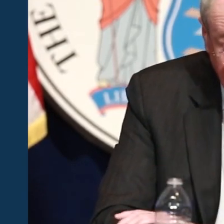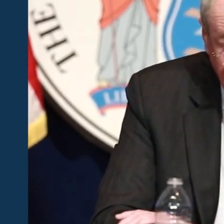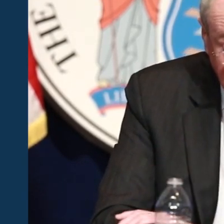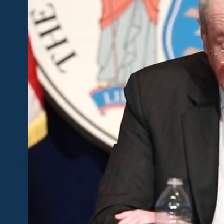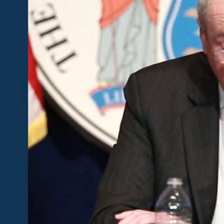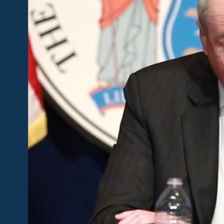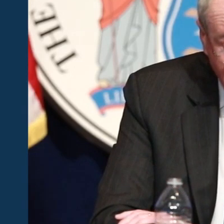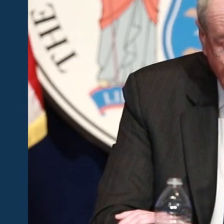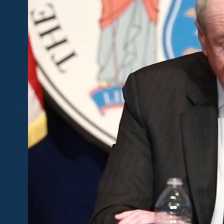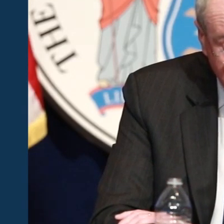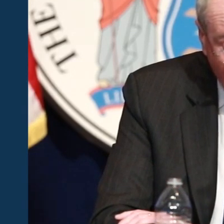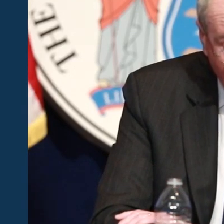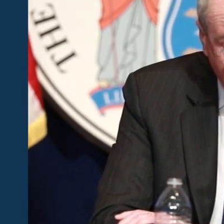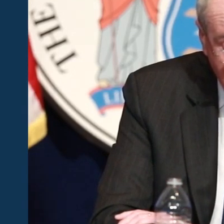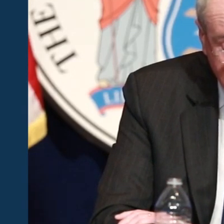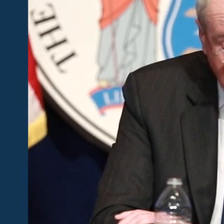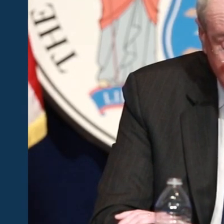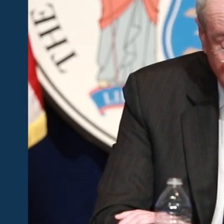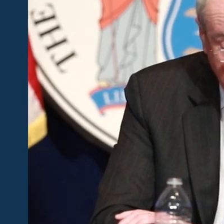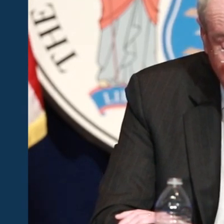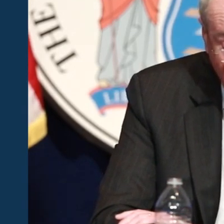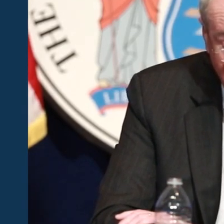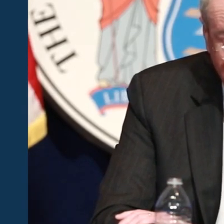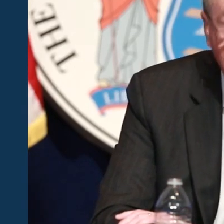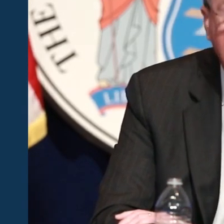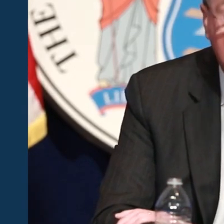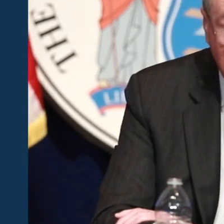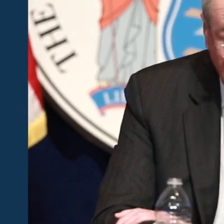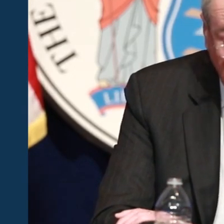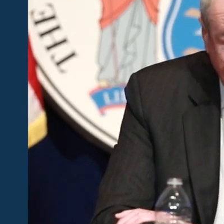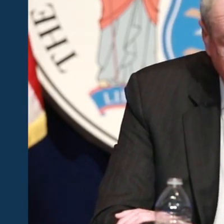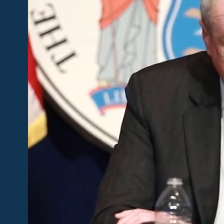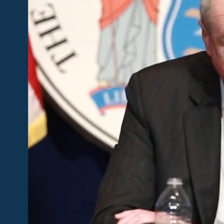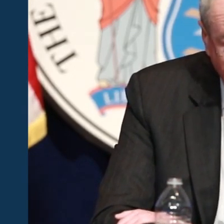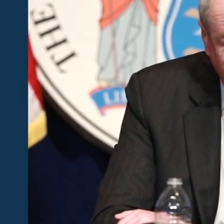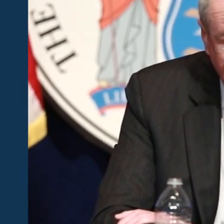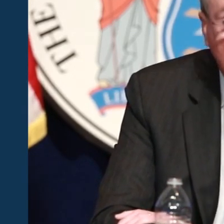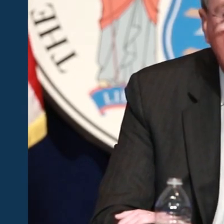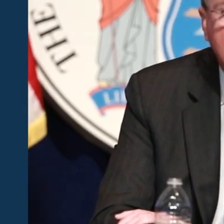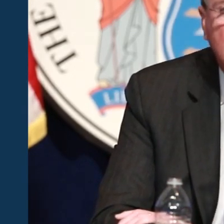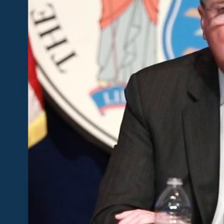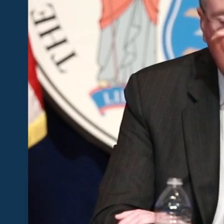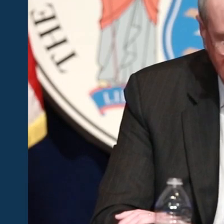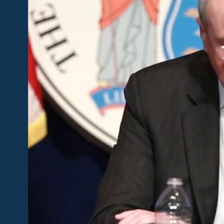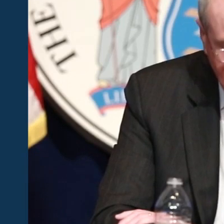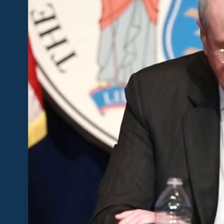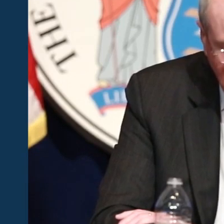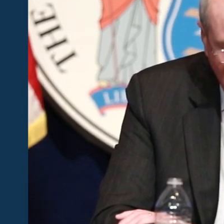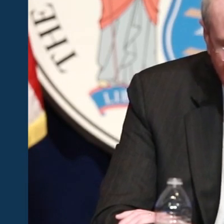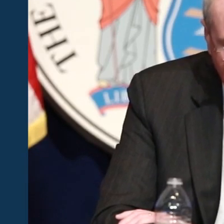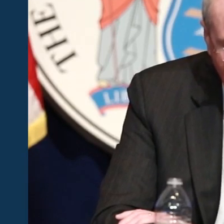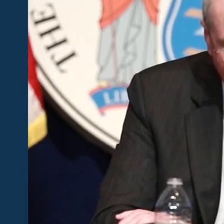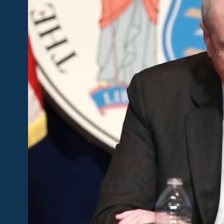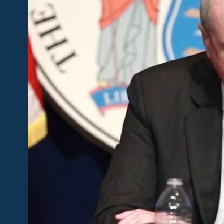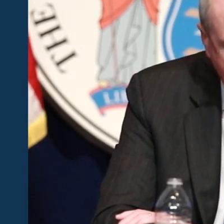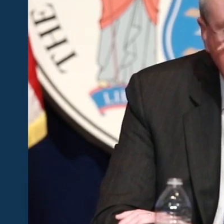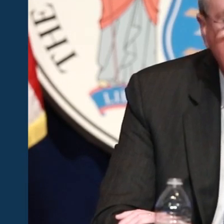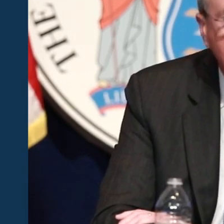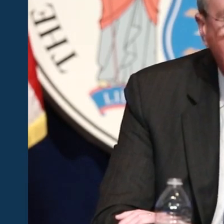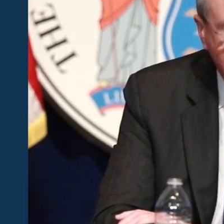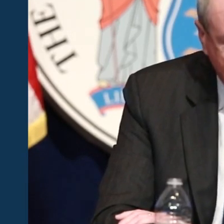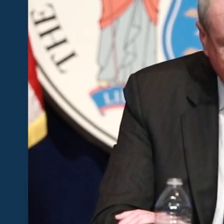covid19.nj.gov/testing, and there are dozens more private testing sites across the state. So if you believe you are exhibiting symptoms of COVID-19, call your primary